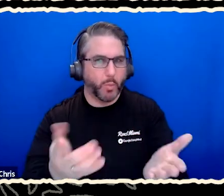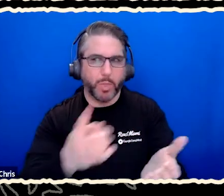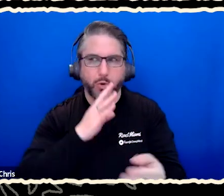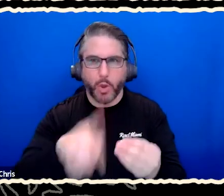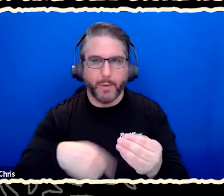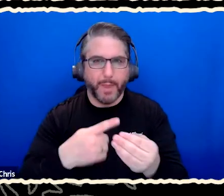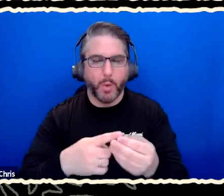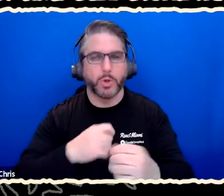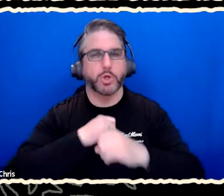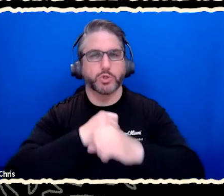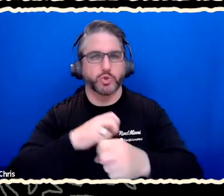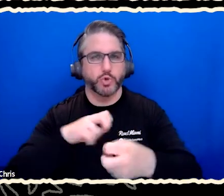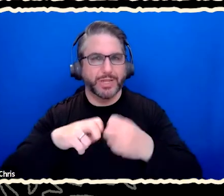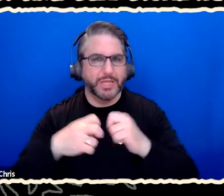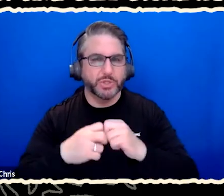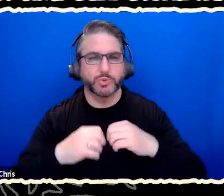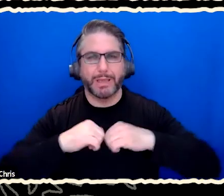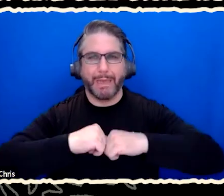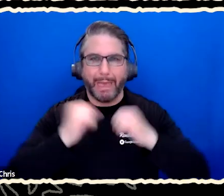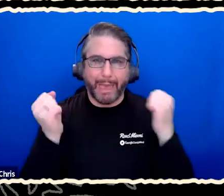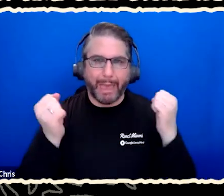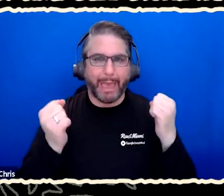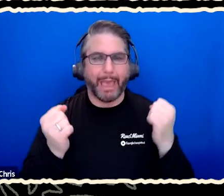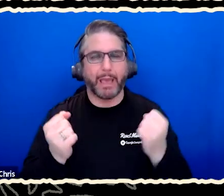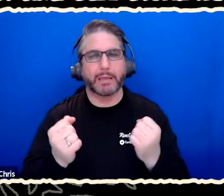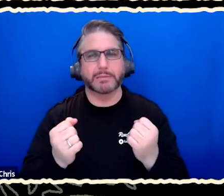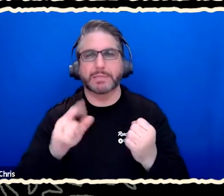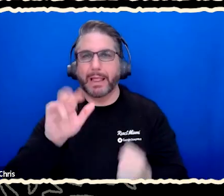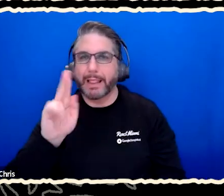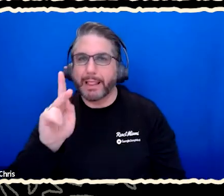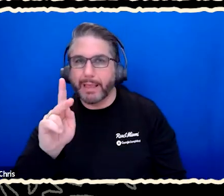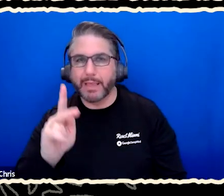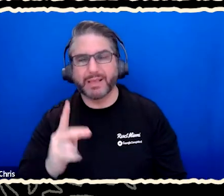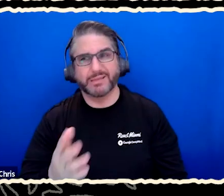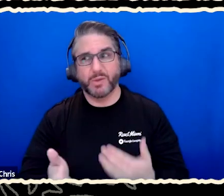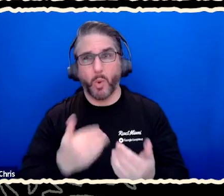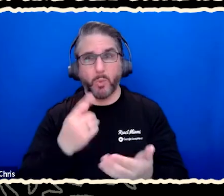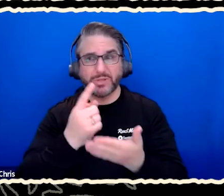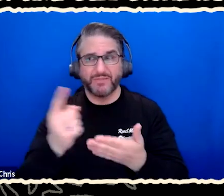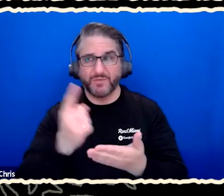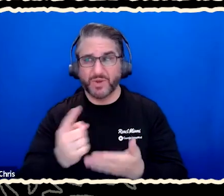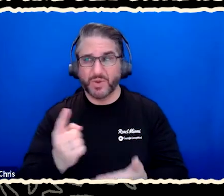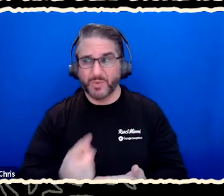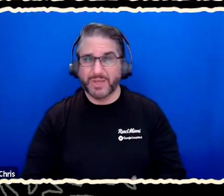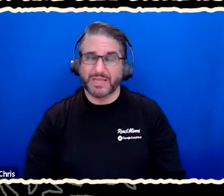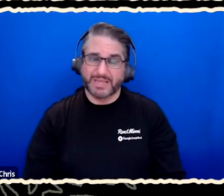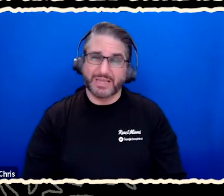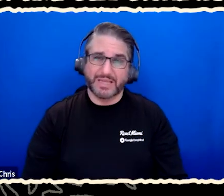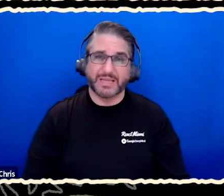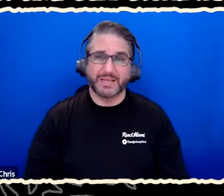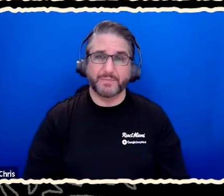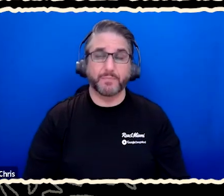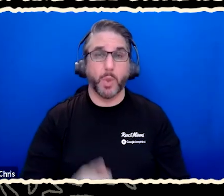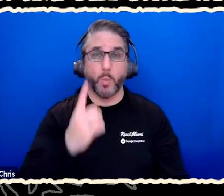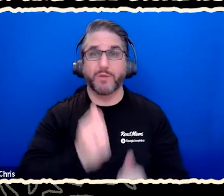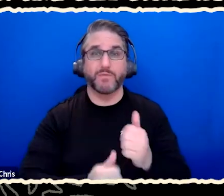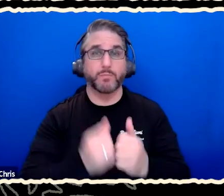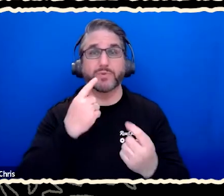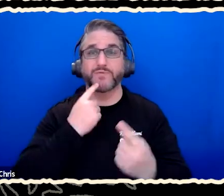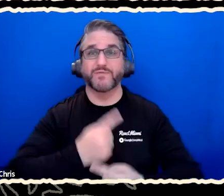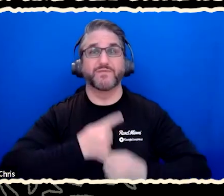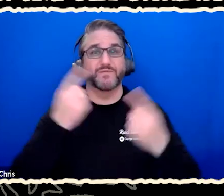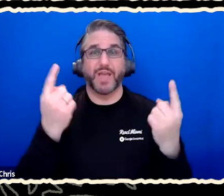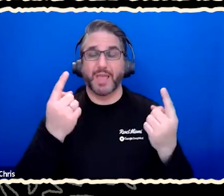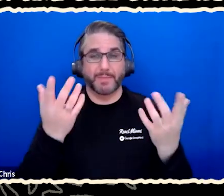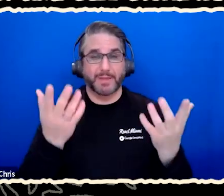security issues, hacks, leakage, like almost every week. And I guess one of the most well-known ones, and I